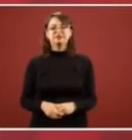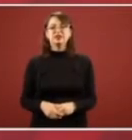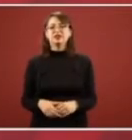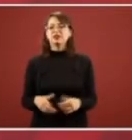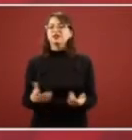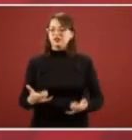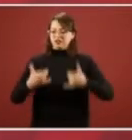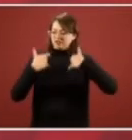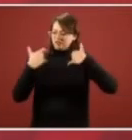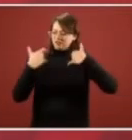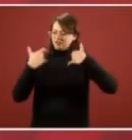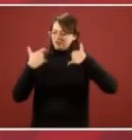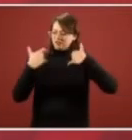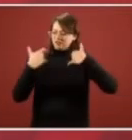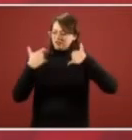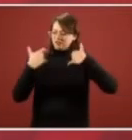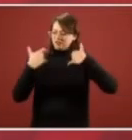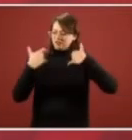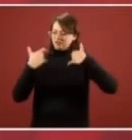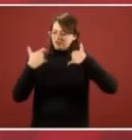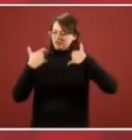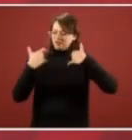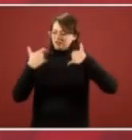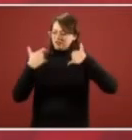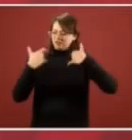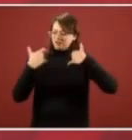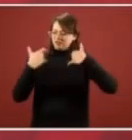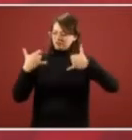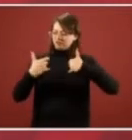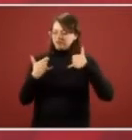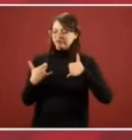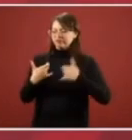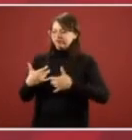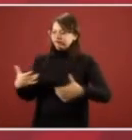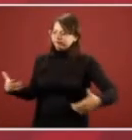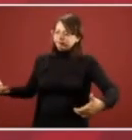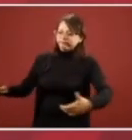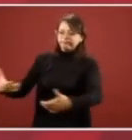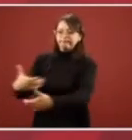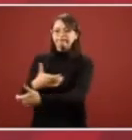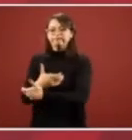abrazar a los jóvenes. We need to embrace our youth.